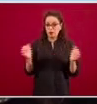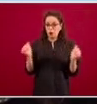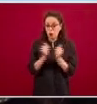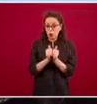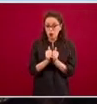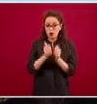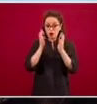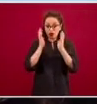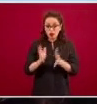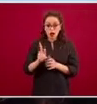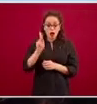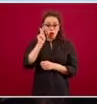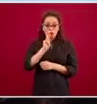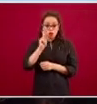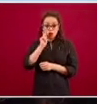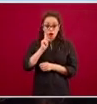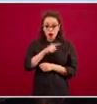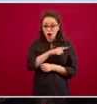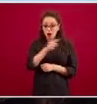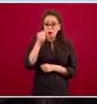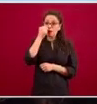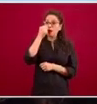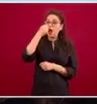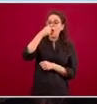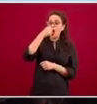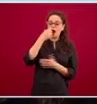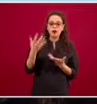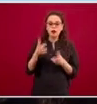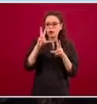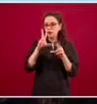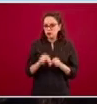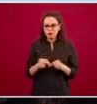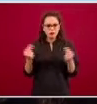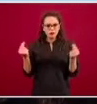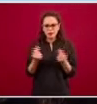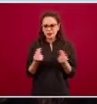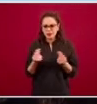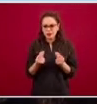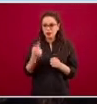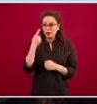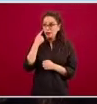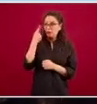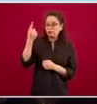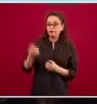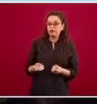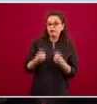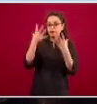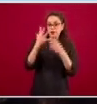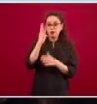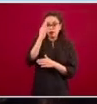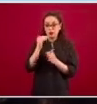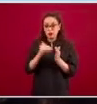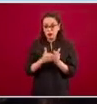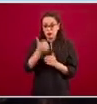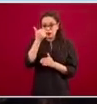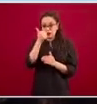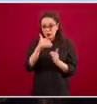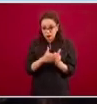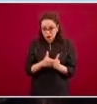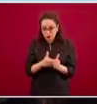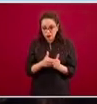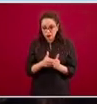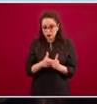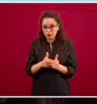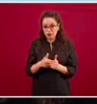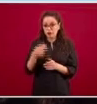is not, this pneumonia case registry is not associated with any test, any sort of test.